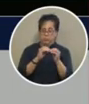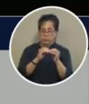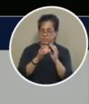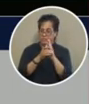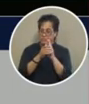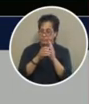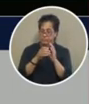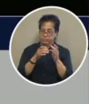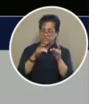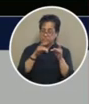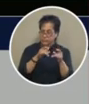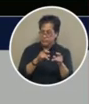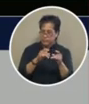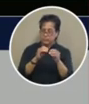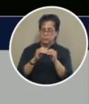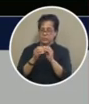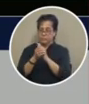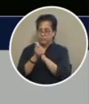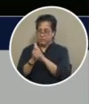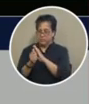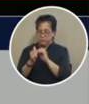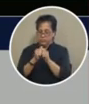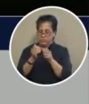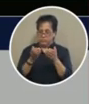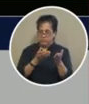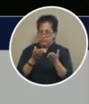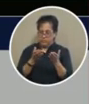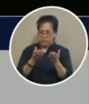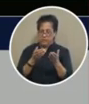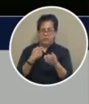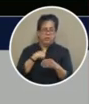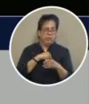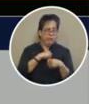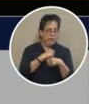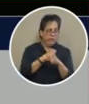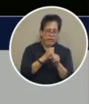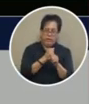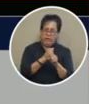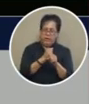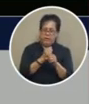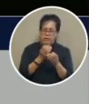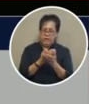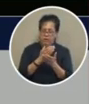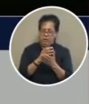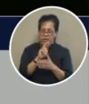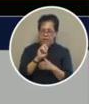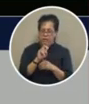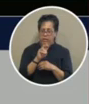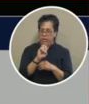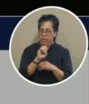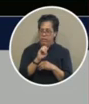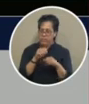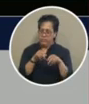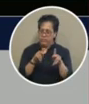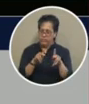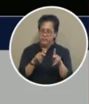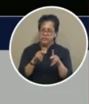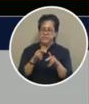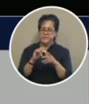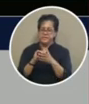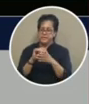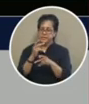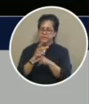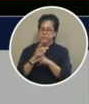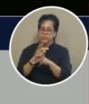efficient and more effective in terms of how we deliver services. We've created new revenue opportunities to address a lot of